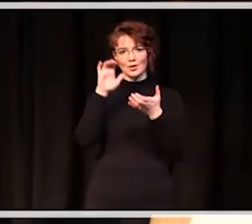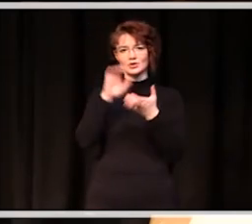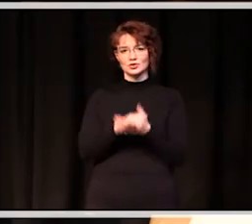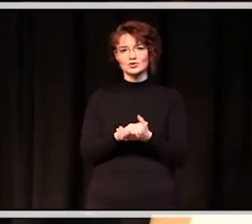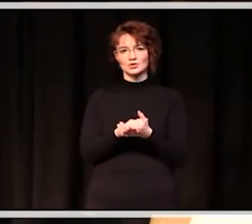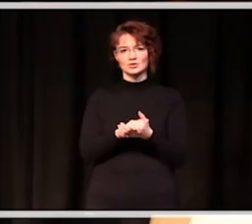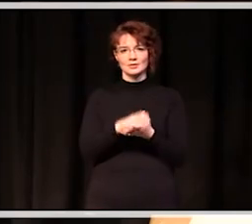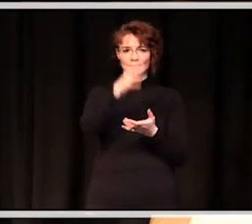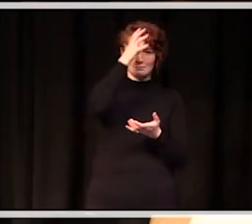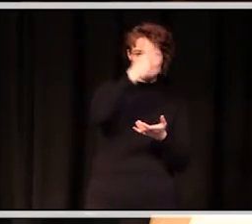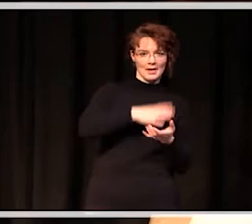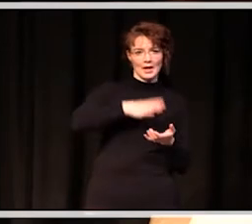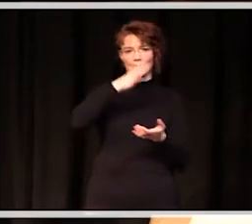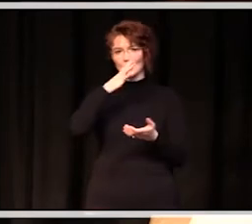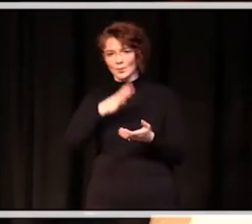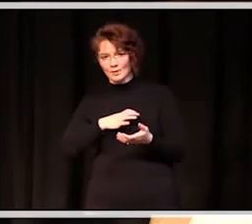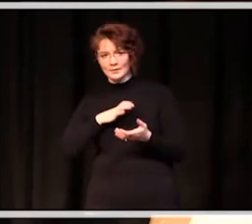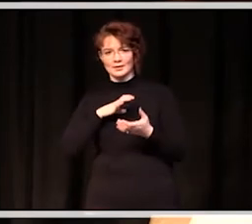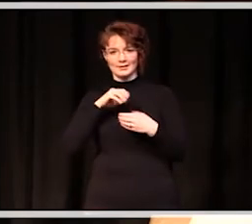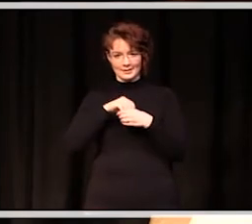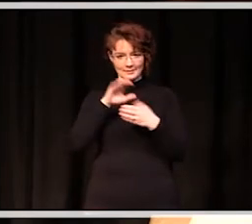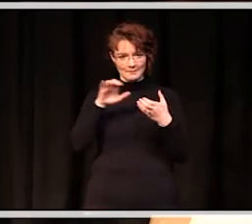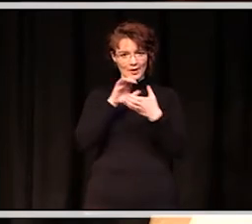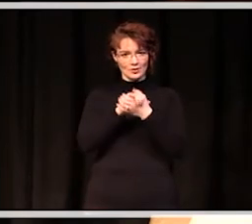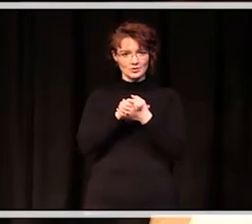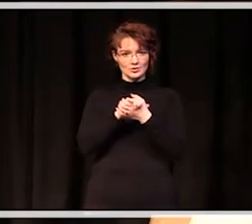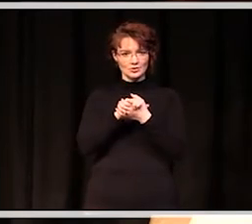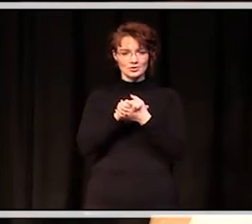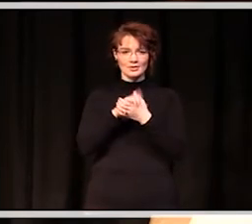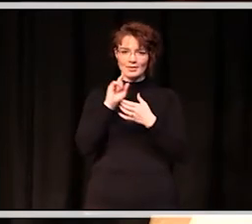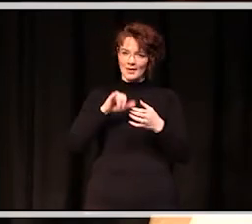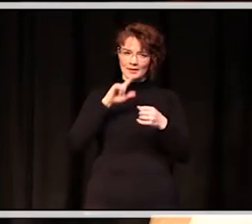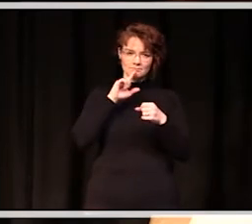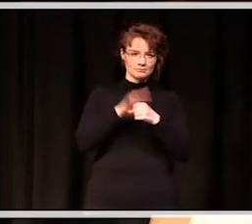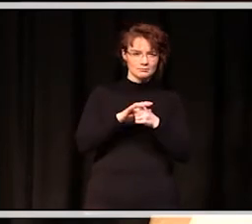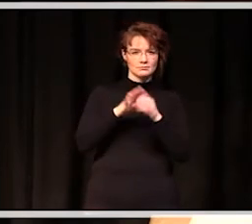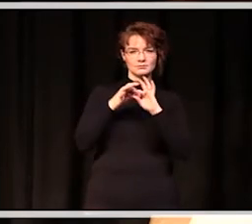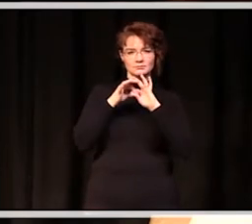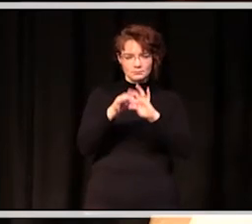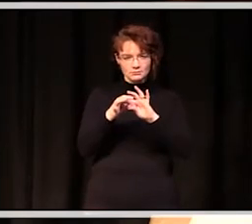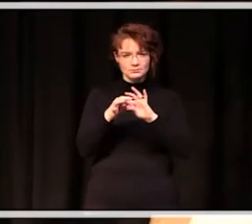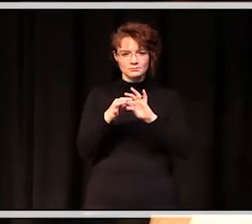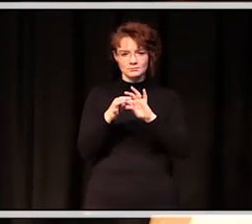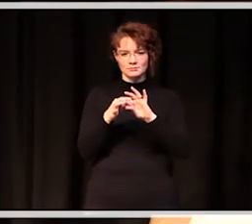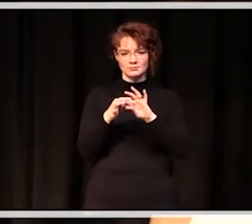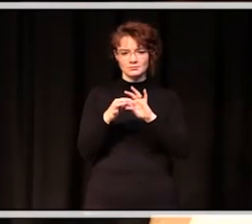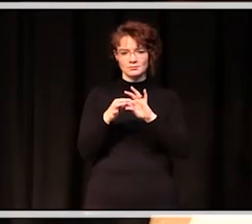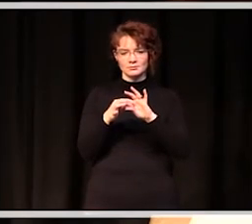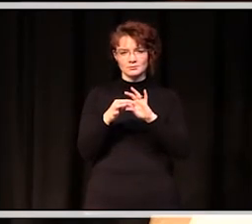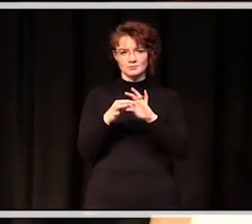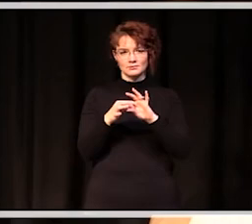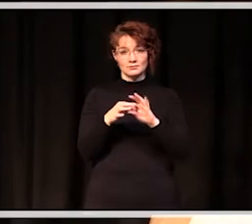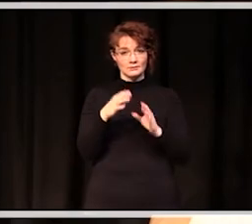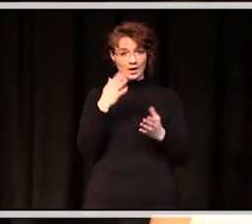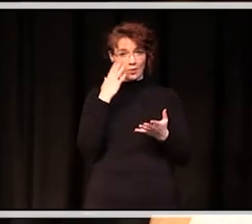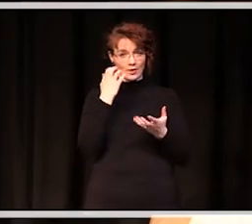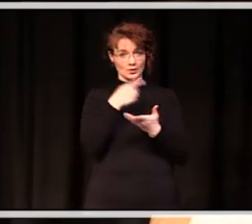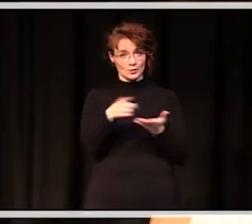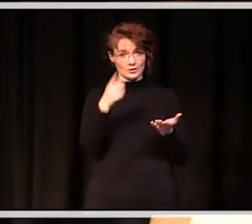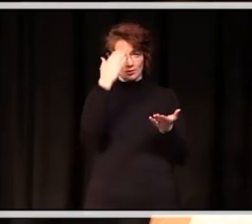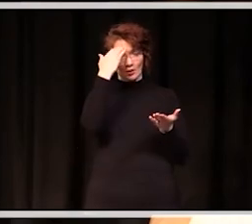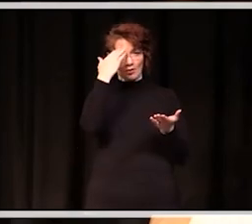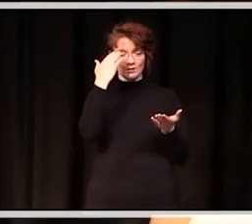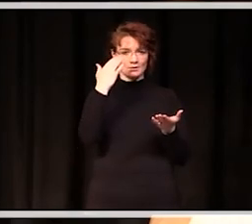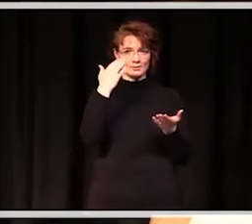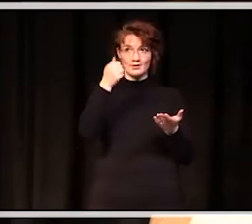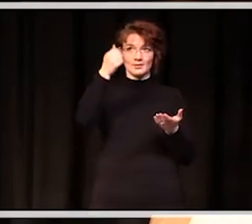It's between a man and a woman in marriage and the covenant of marriage. And I just want you to know, God's not against